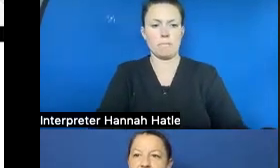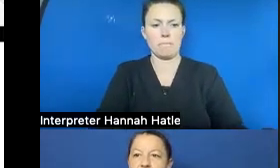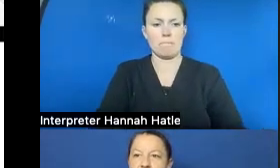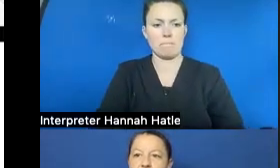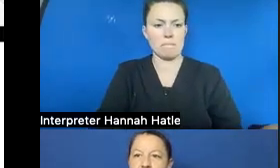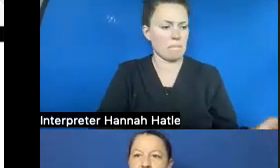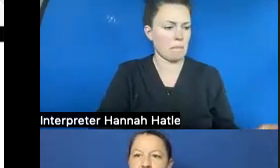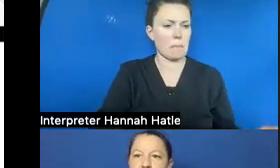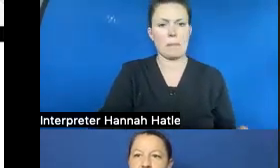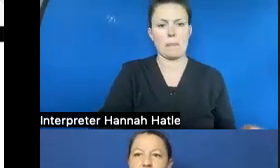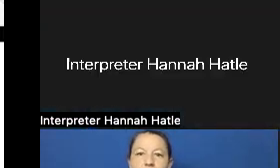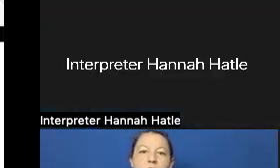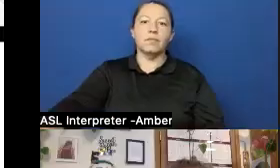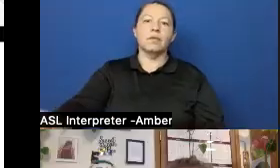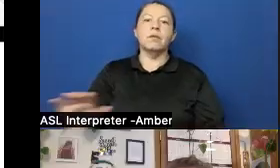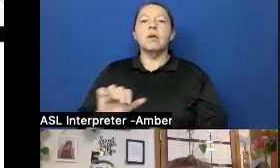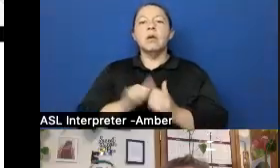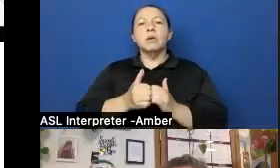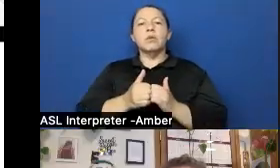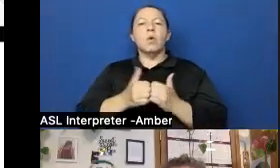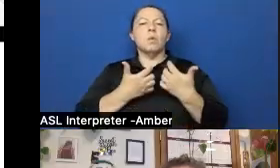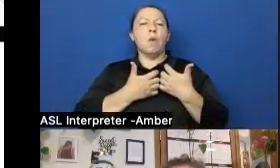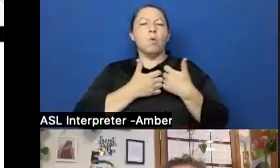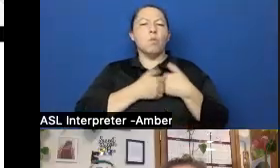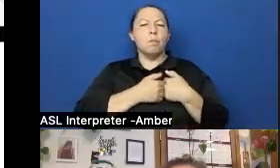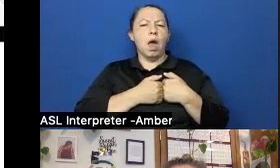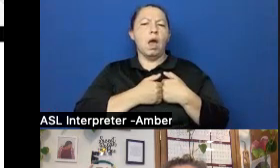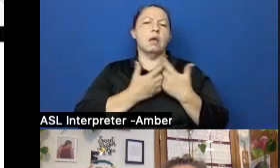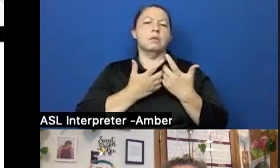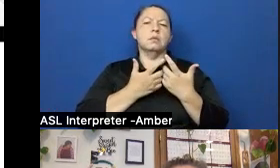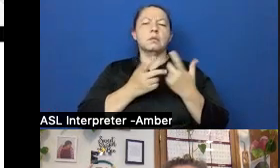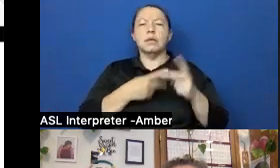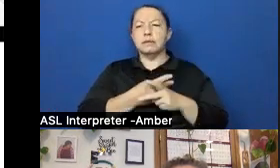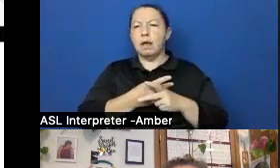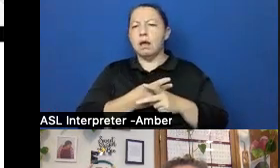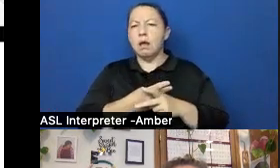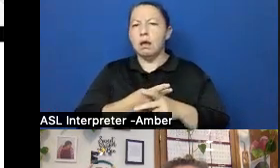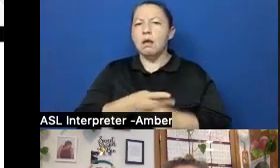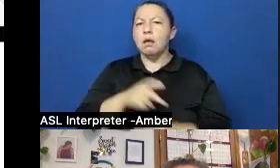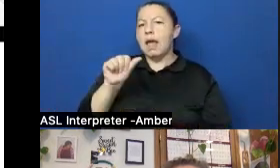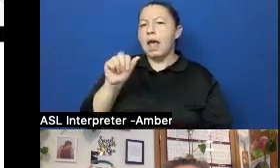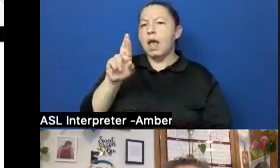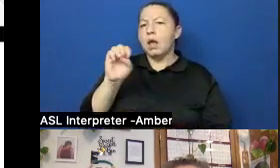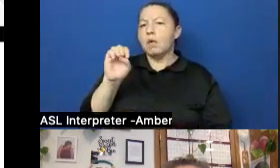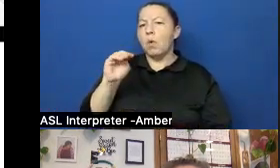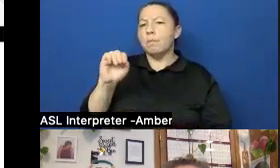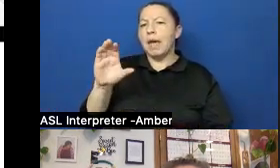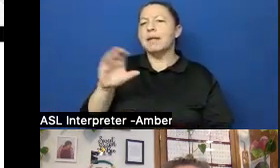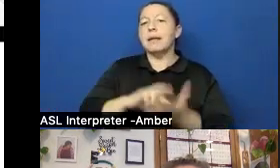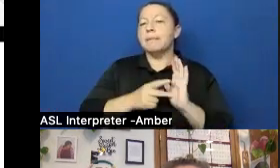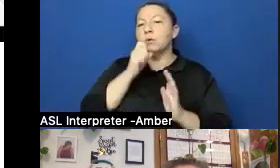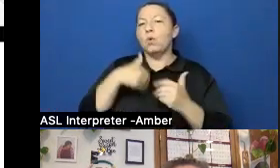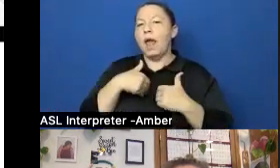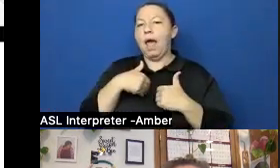define aromantic? Aromantic? Yeah, aromantic means that you don't have a desire for romantic